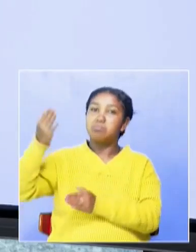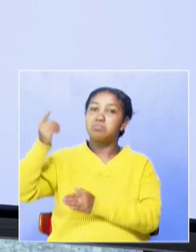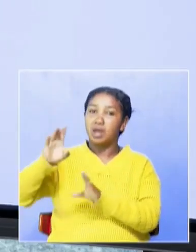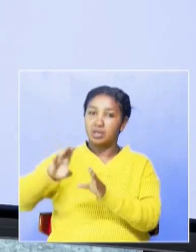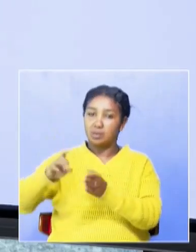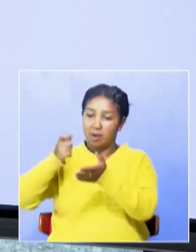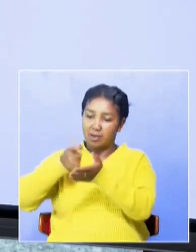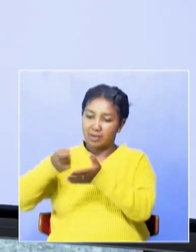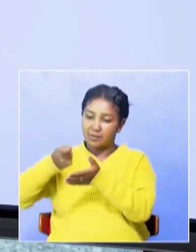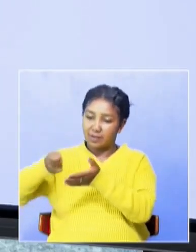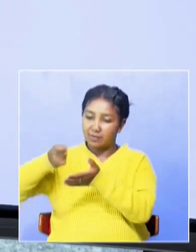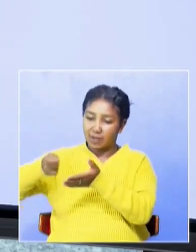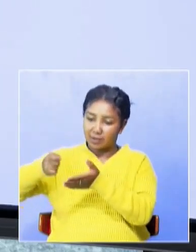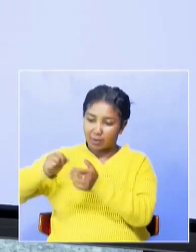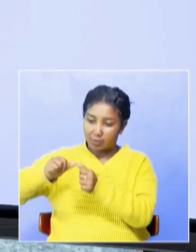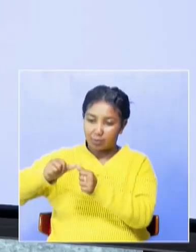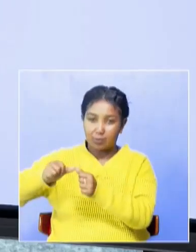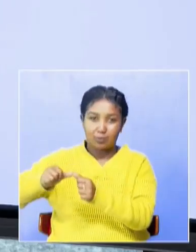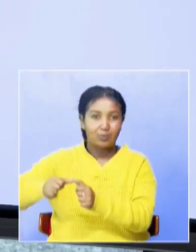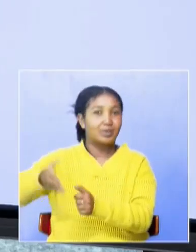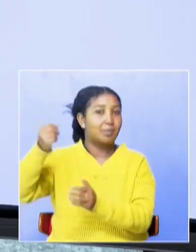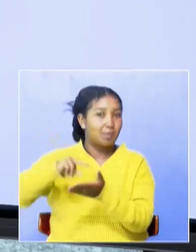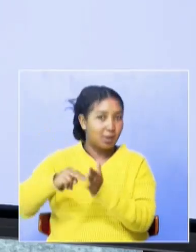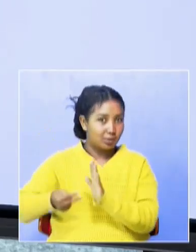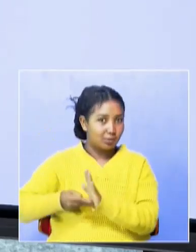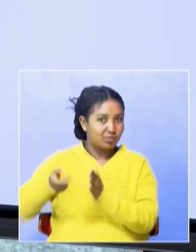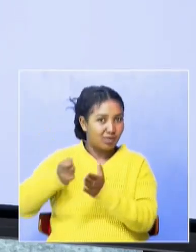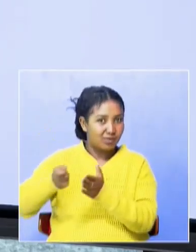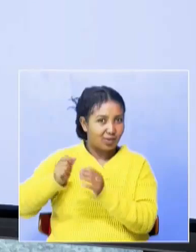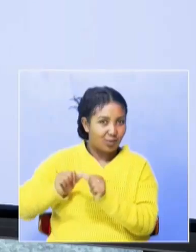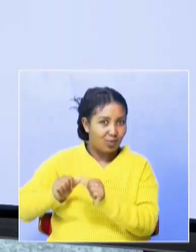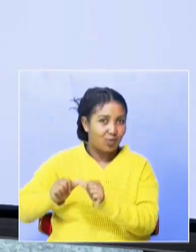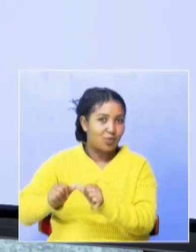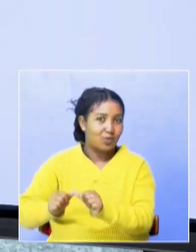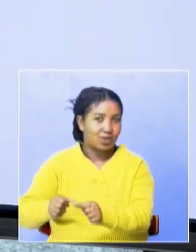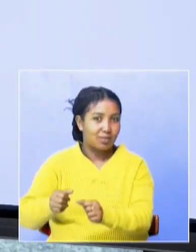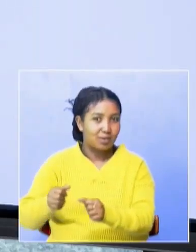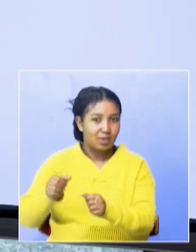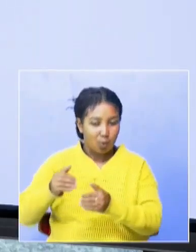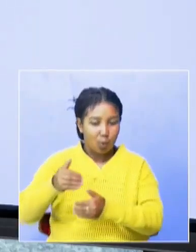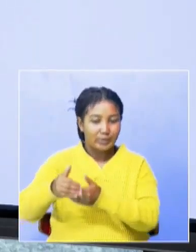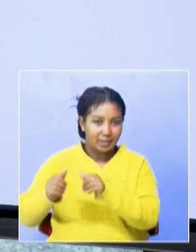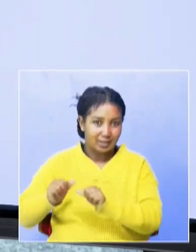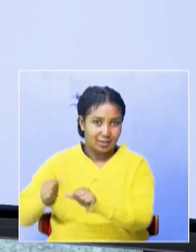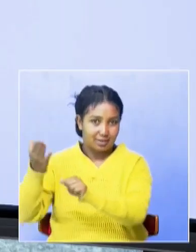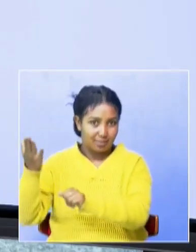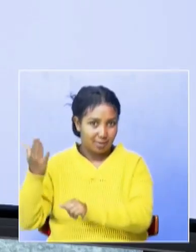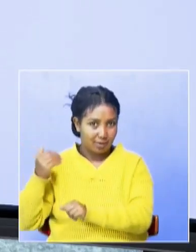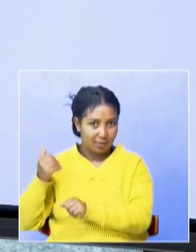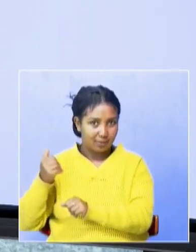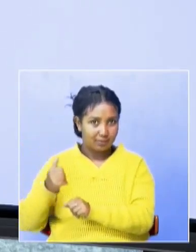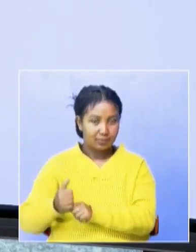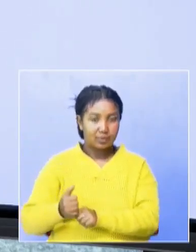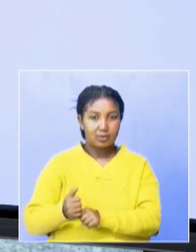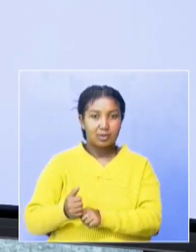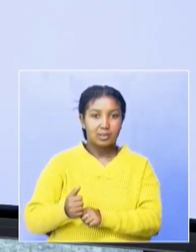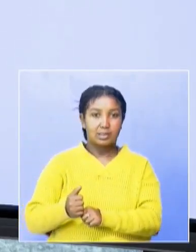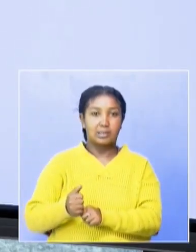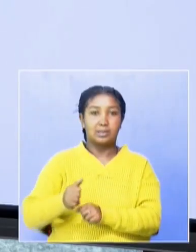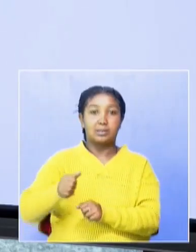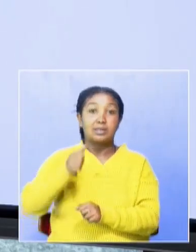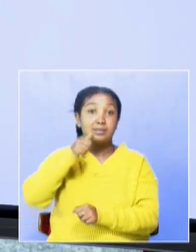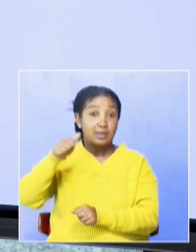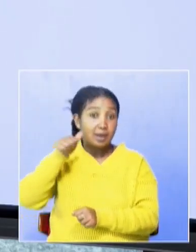place for a certain period of time. There was what? Continuity meaning. Even if it